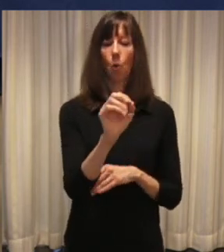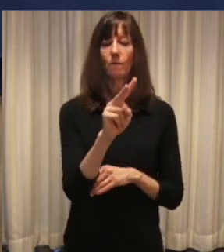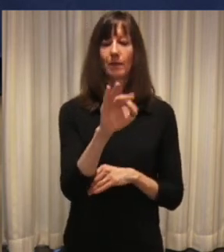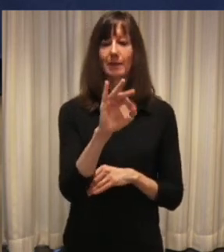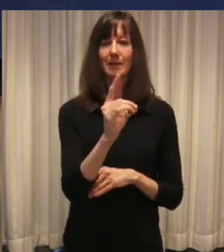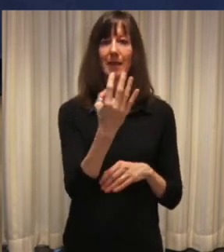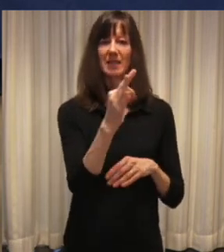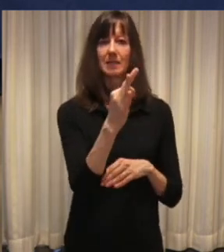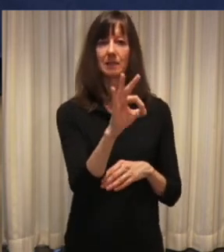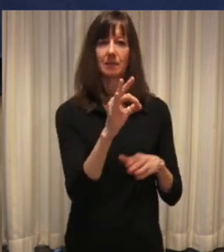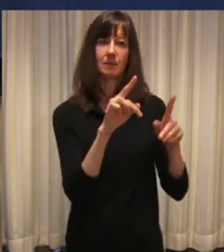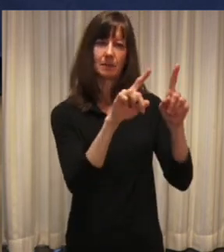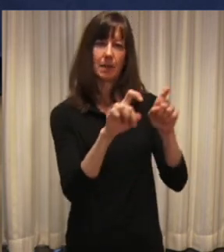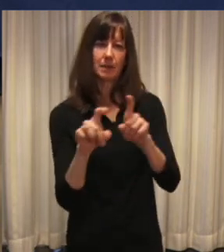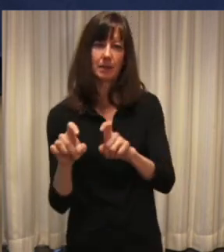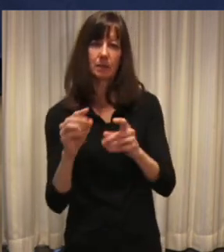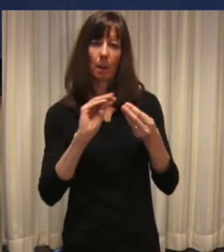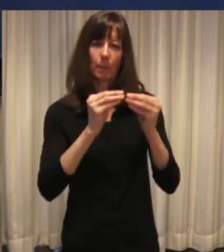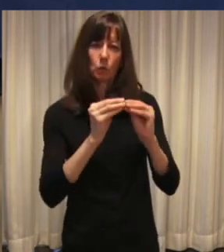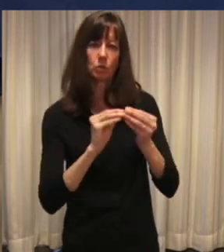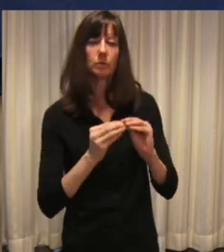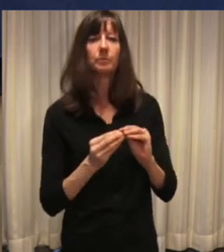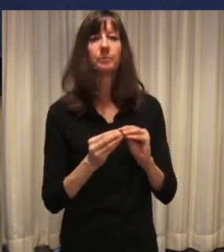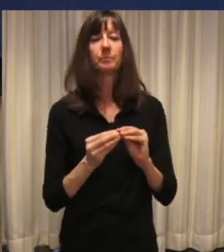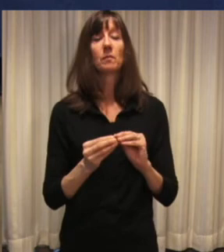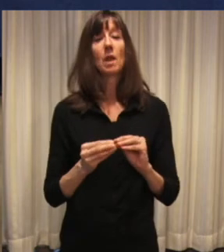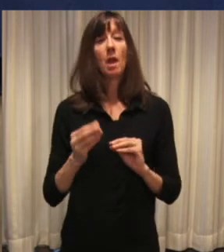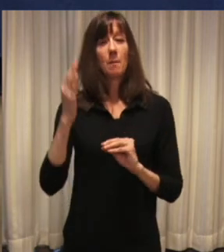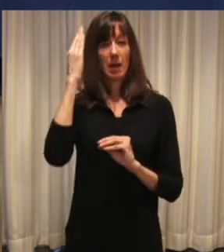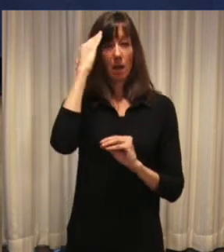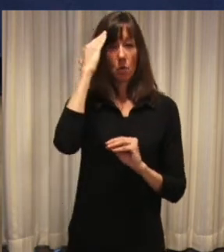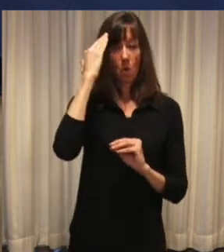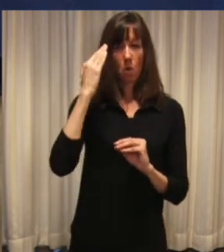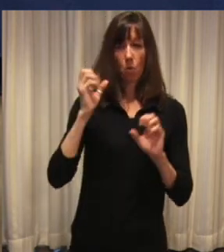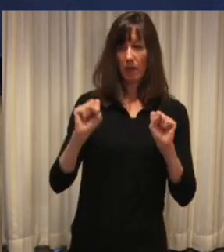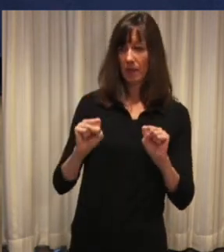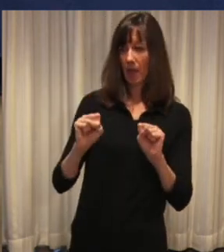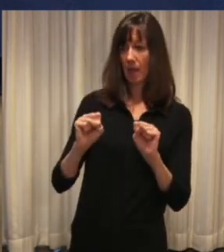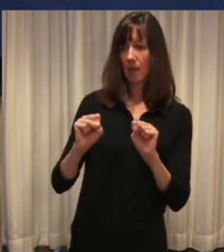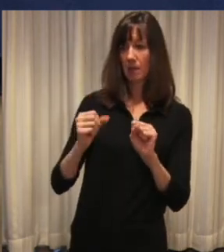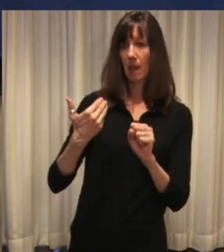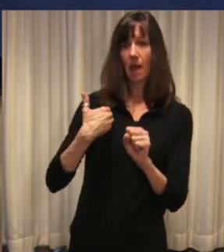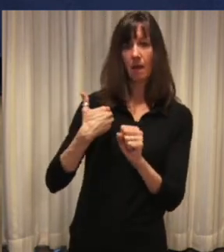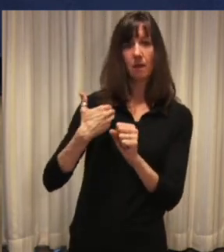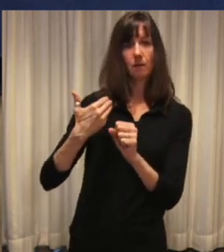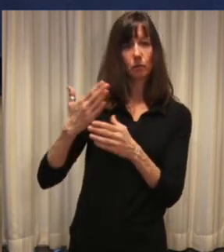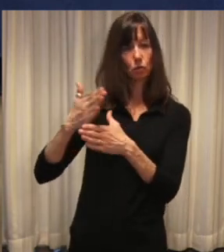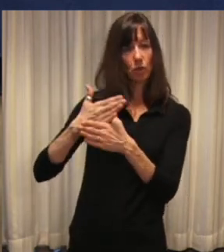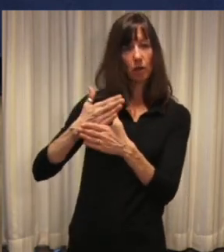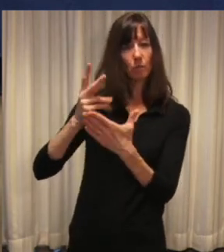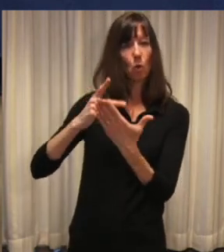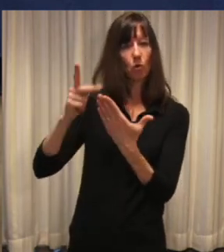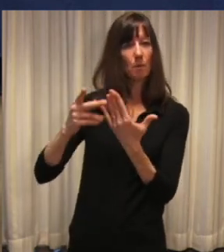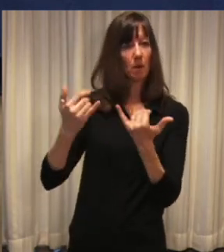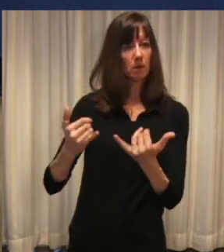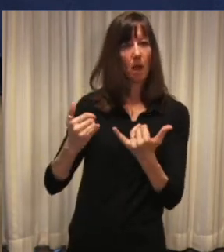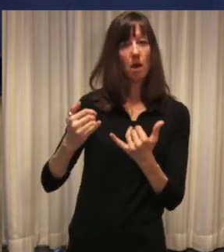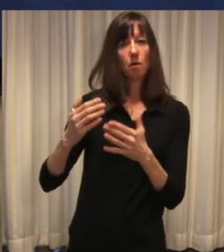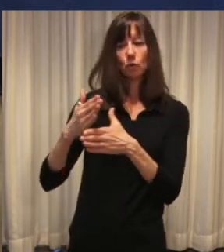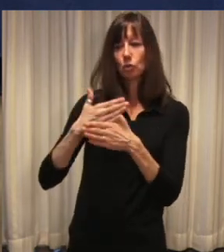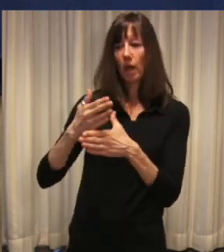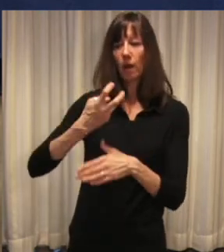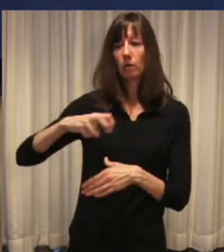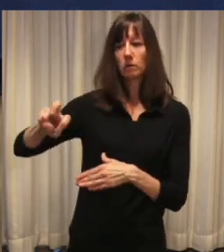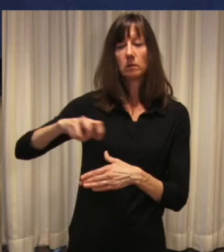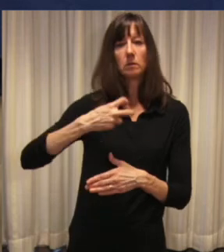of that program to share plasma, to participate. I don't know numbers beyond that. We are working to get up on our dashboard